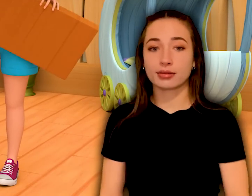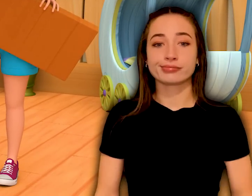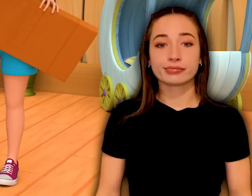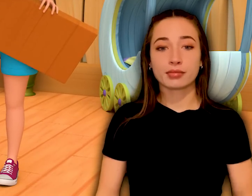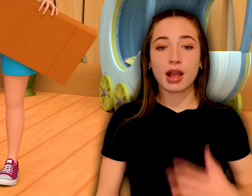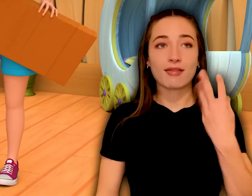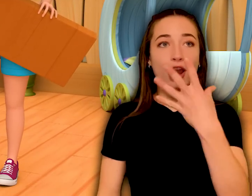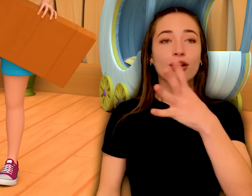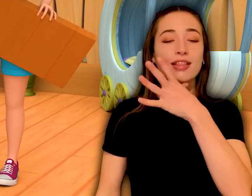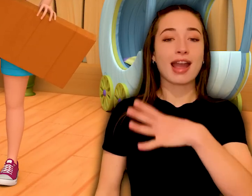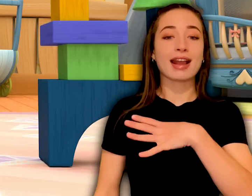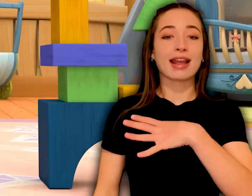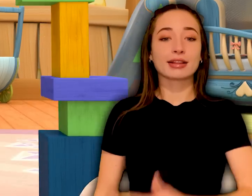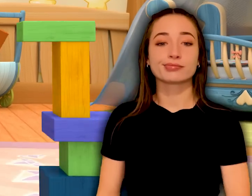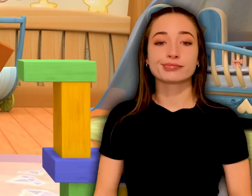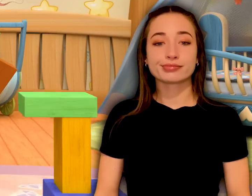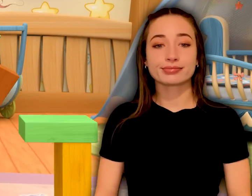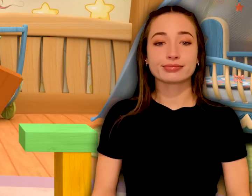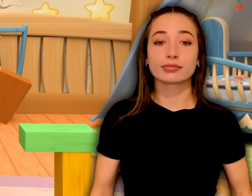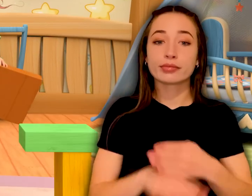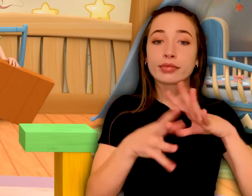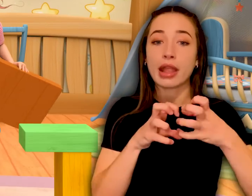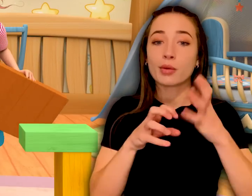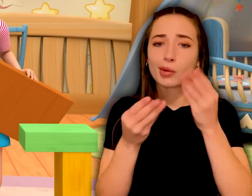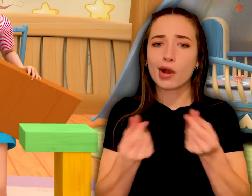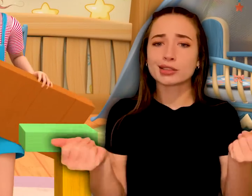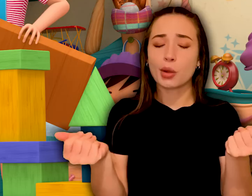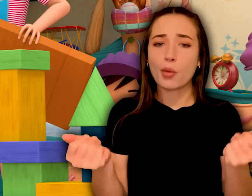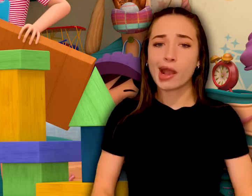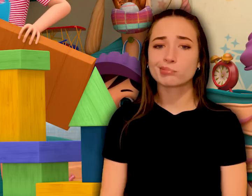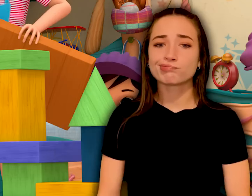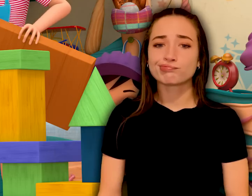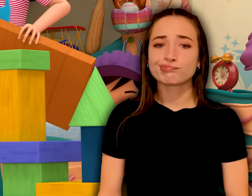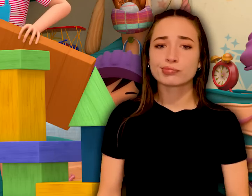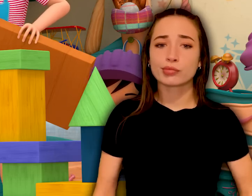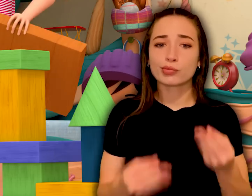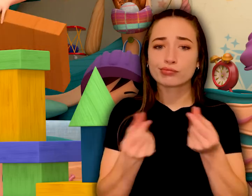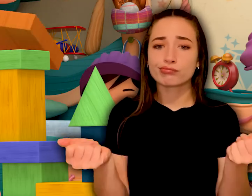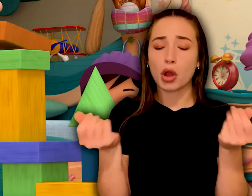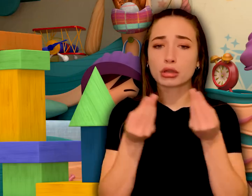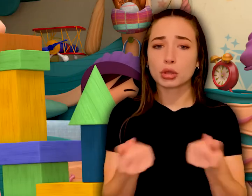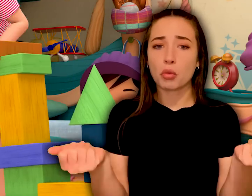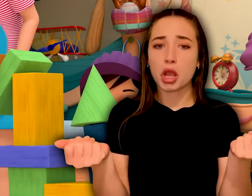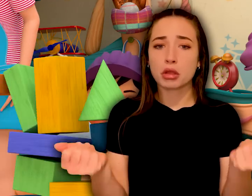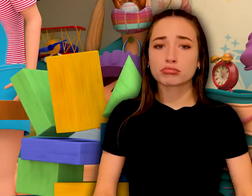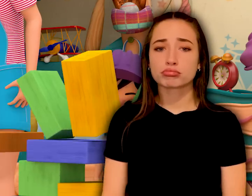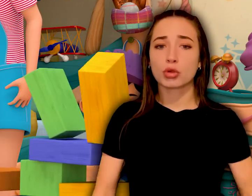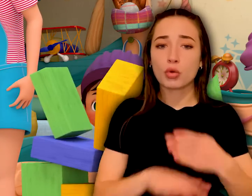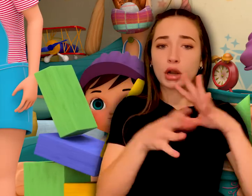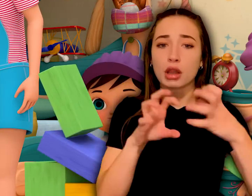and Clay My Fair Lady wood and Clay will wash away wash away wash